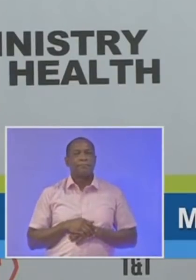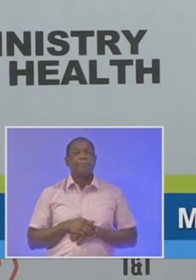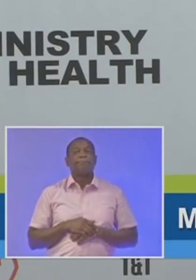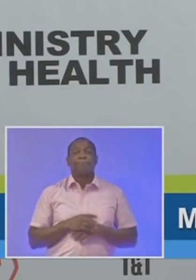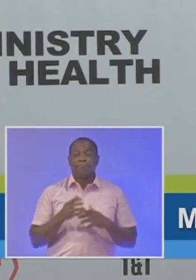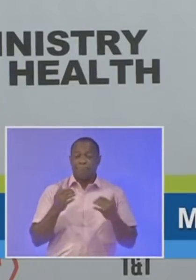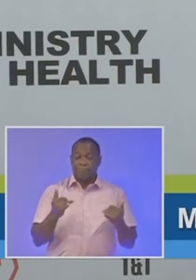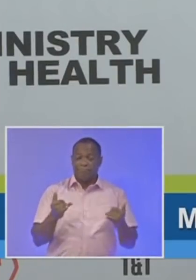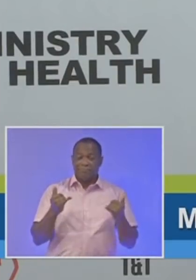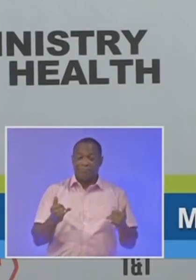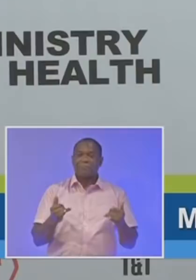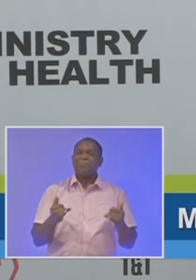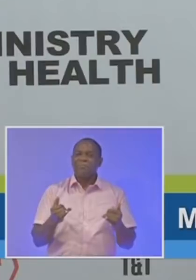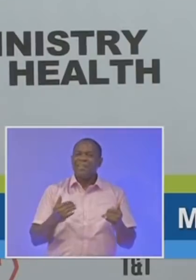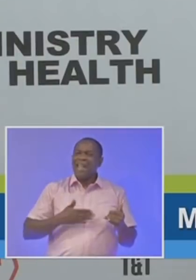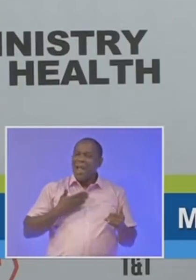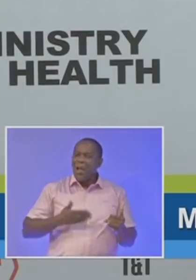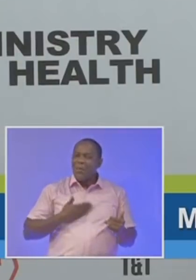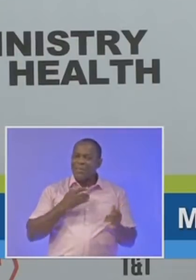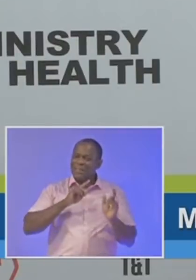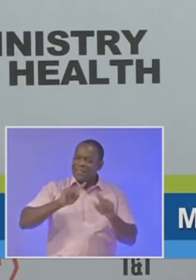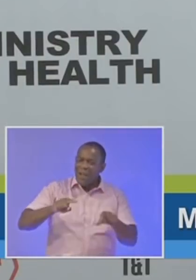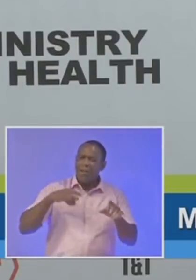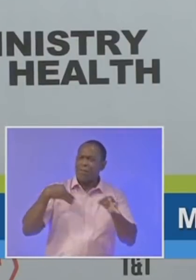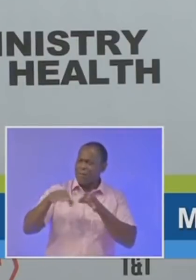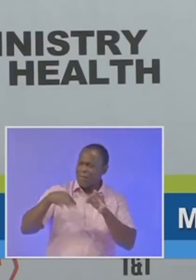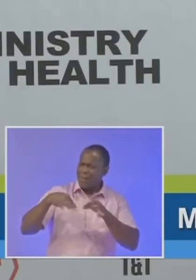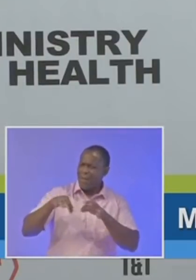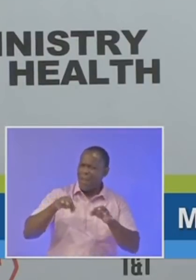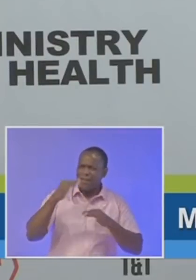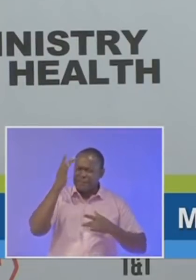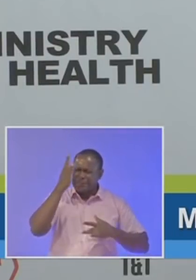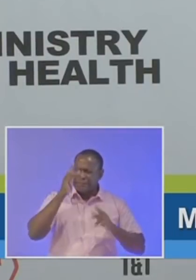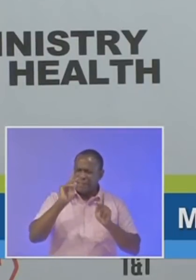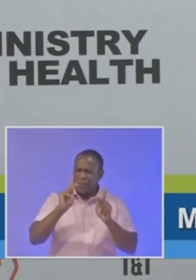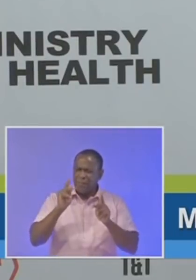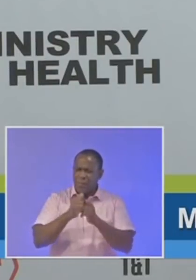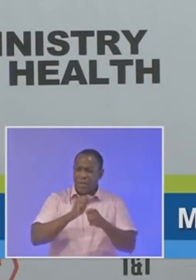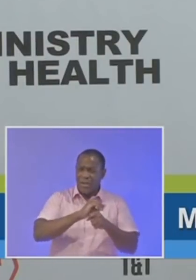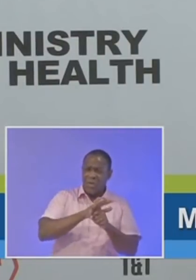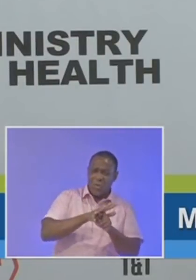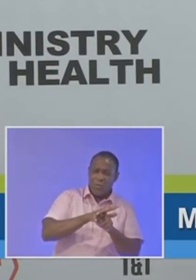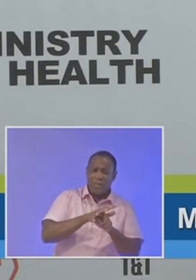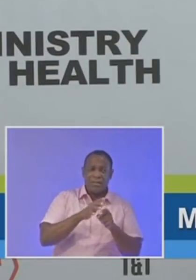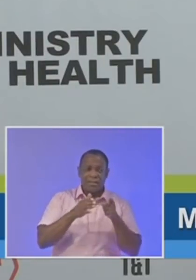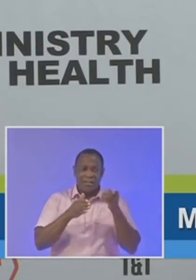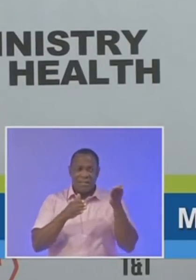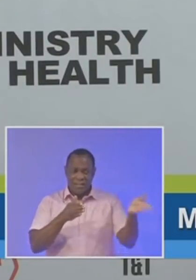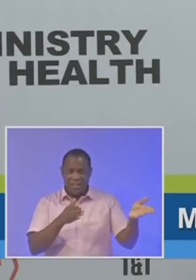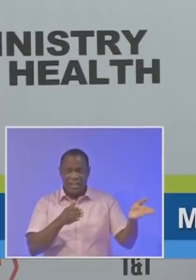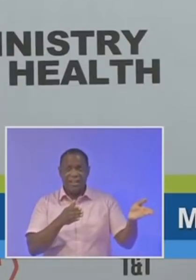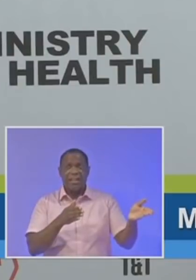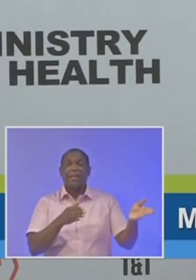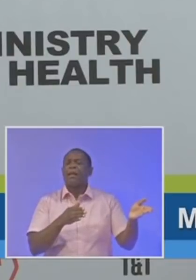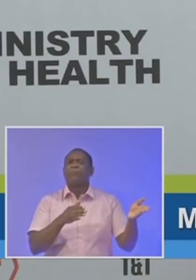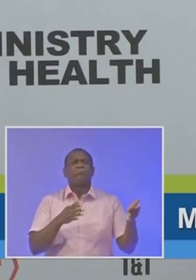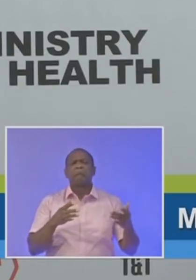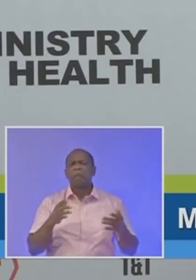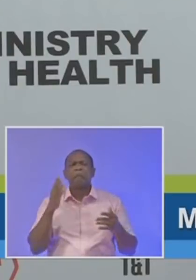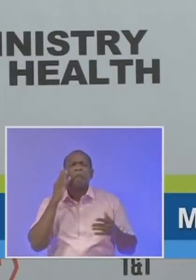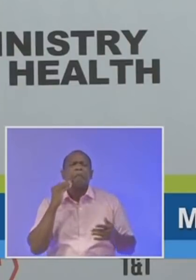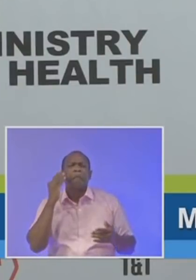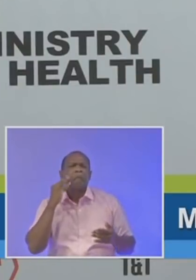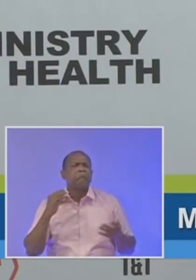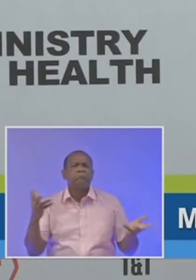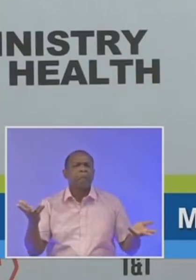am pleased to share a glimpse of what patients experience while warded at the nation's quarantine facilities. And